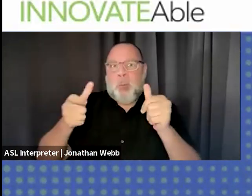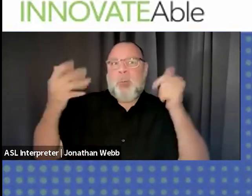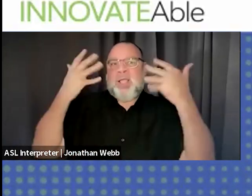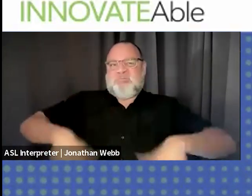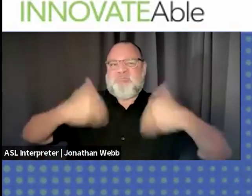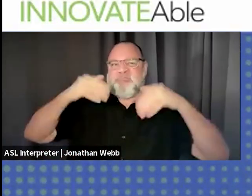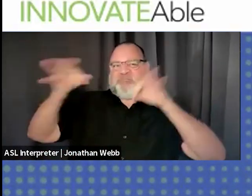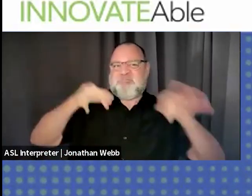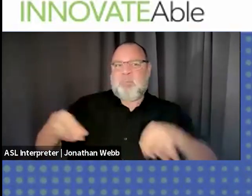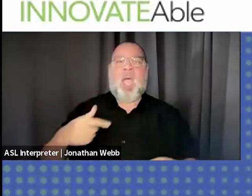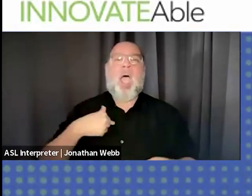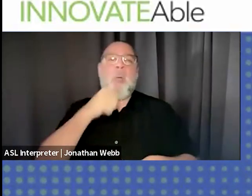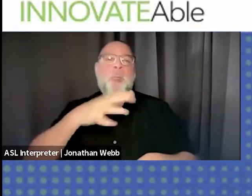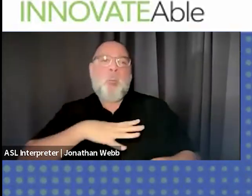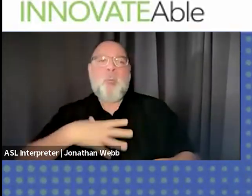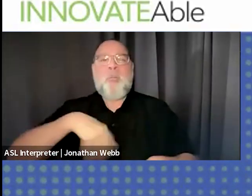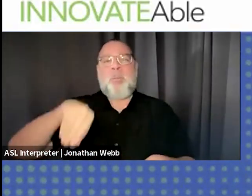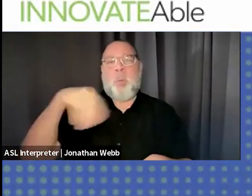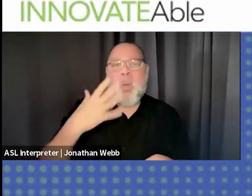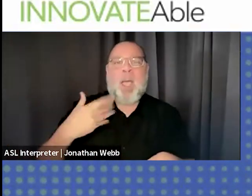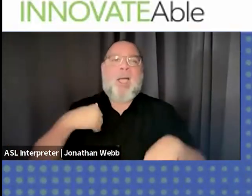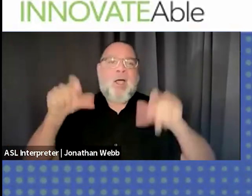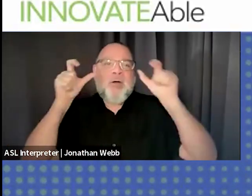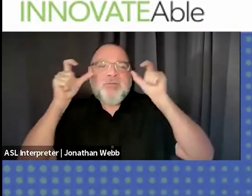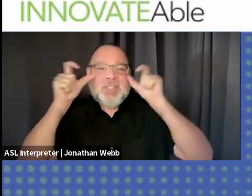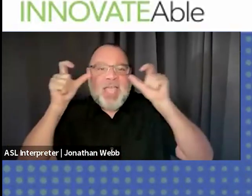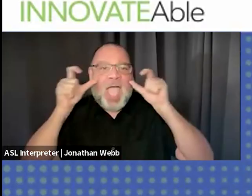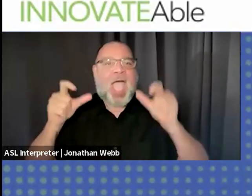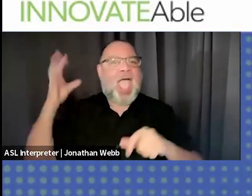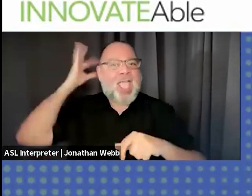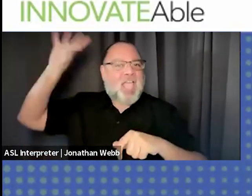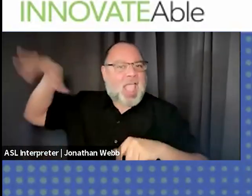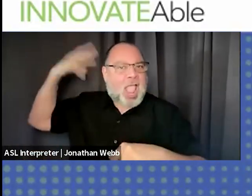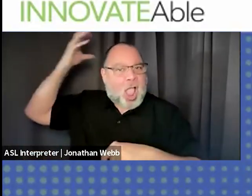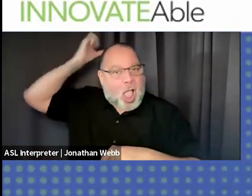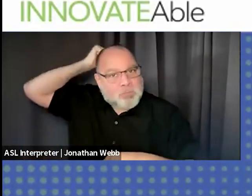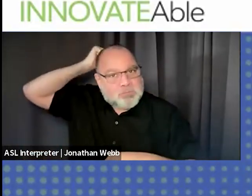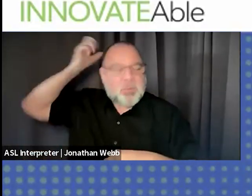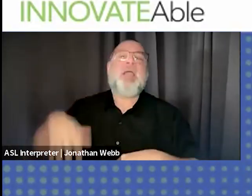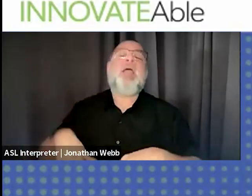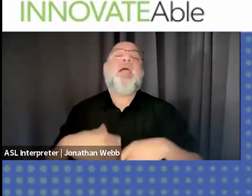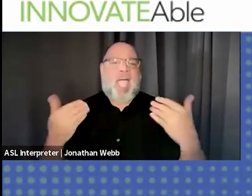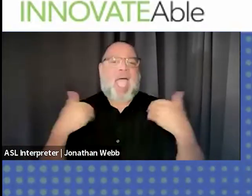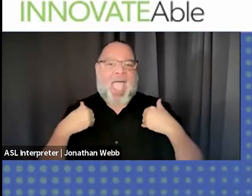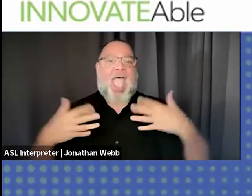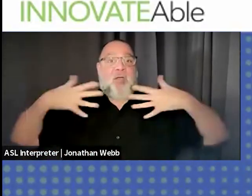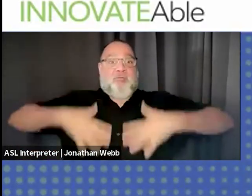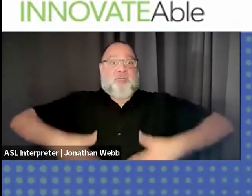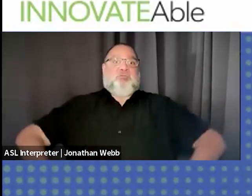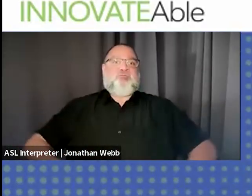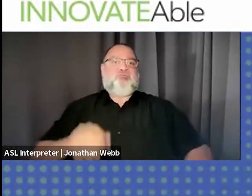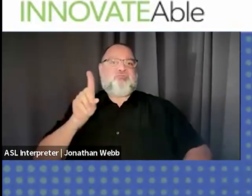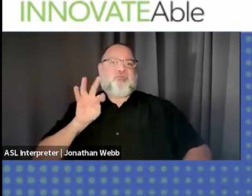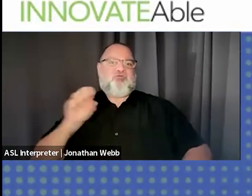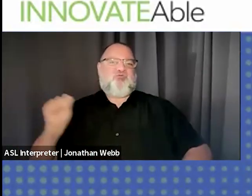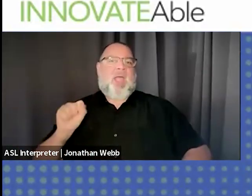am a white woman. I've got on glasses today. My hair is up in a ponytail. I'm wearing a green dress. And my shoe of the day, which you